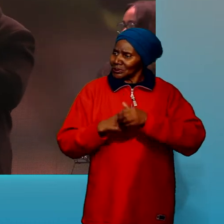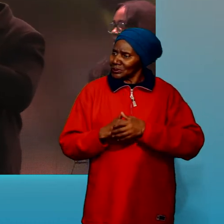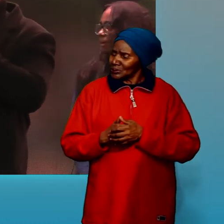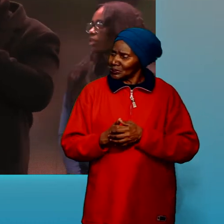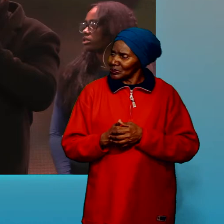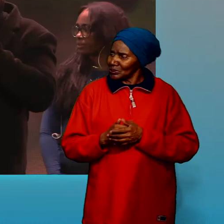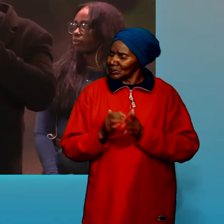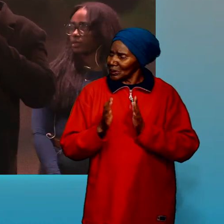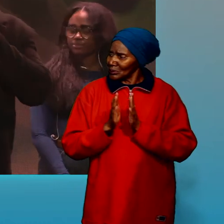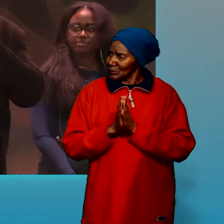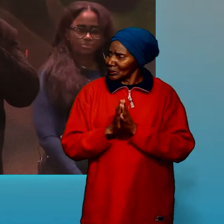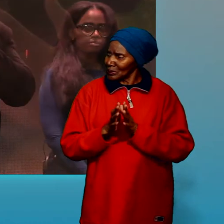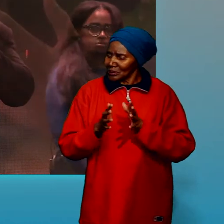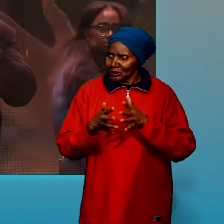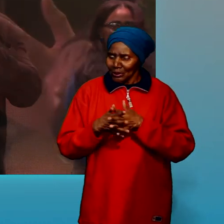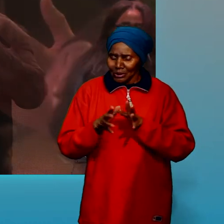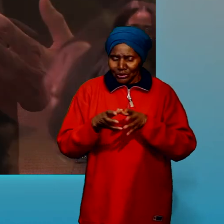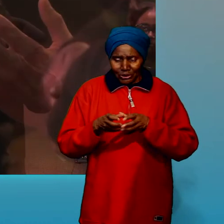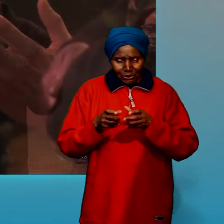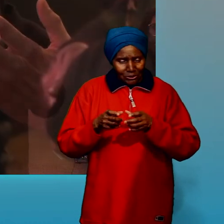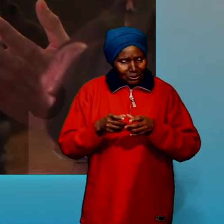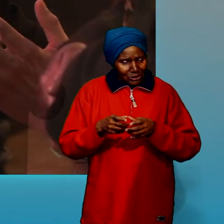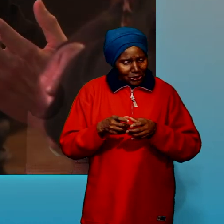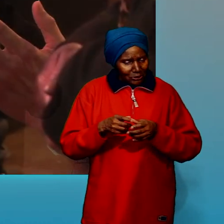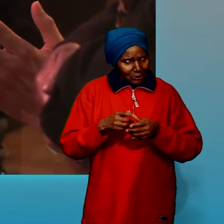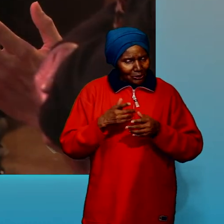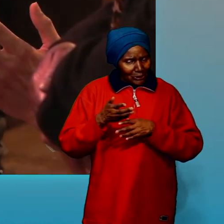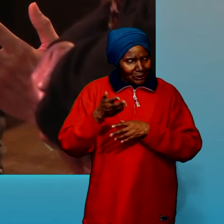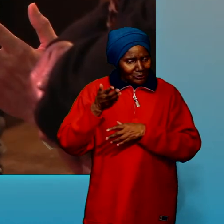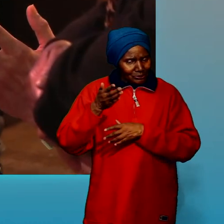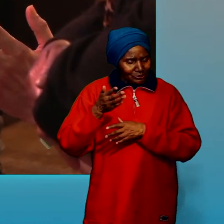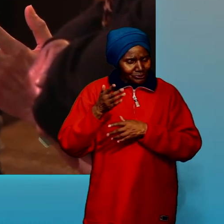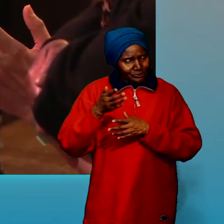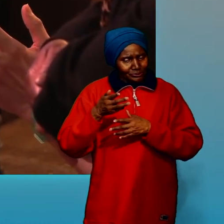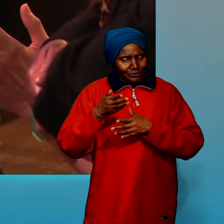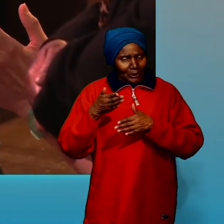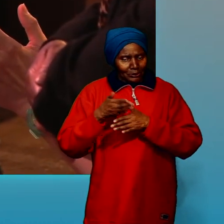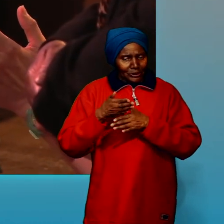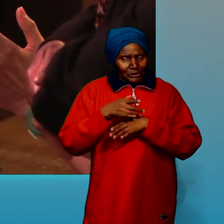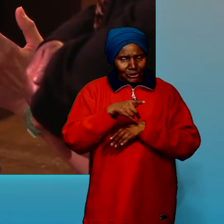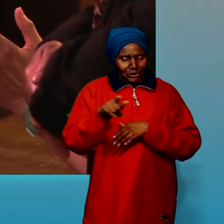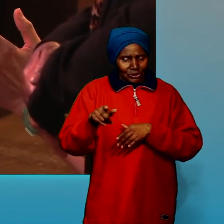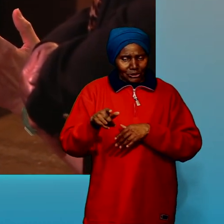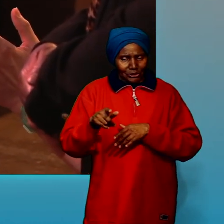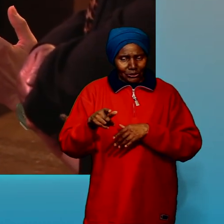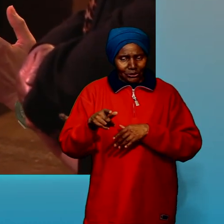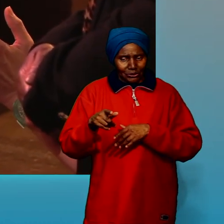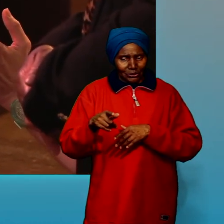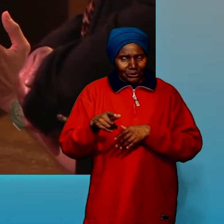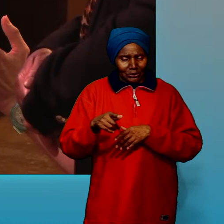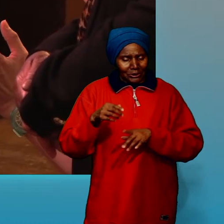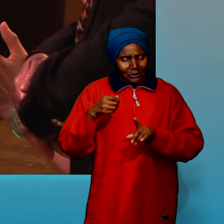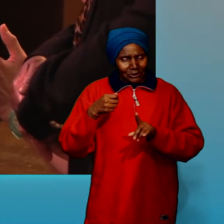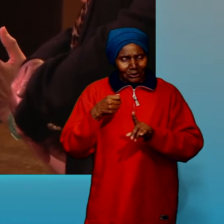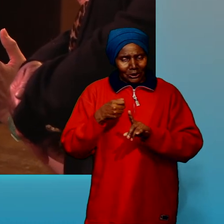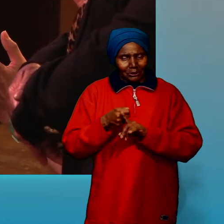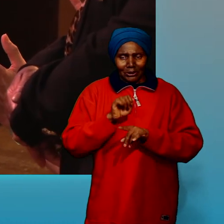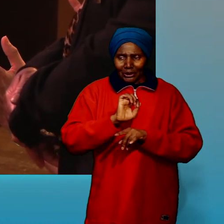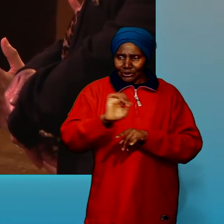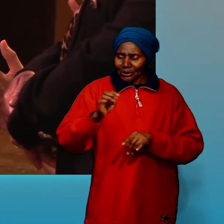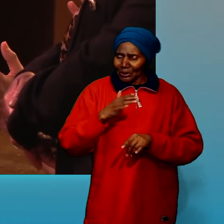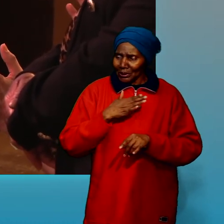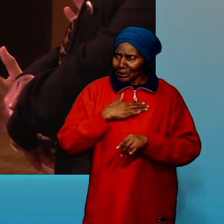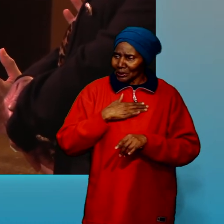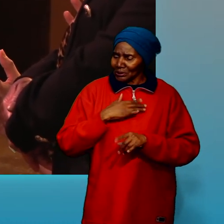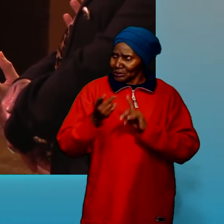as this worship team ministers to you right now, God touches your heart. and that response